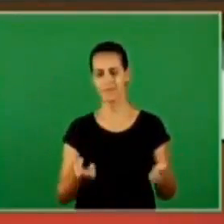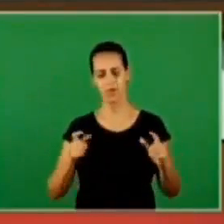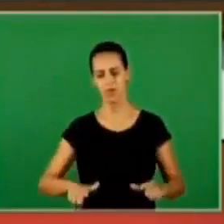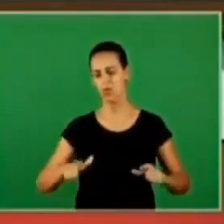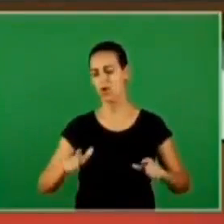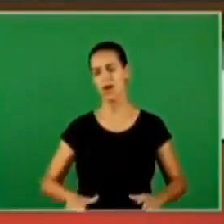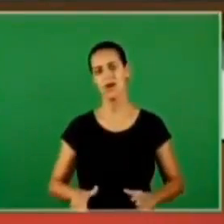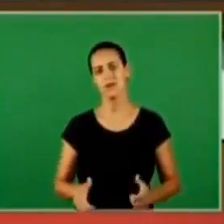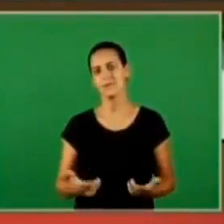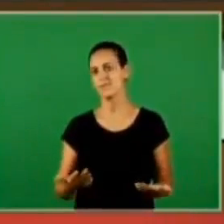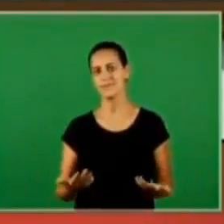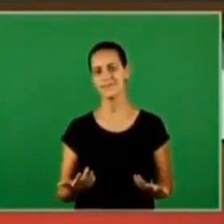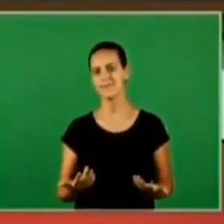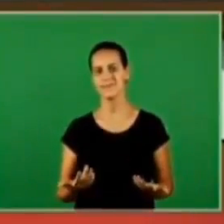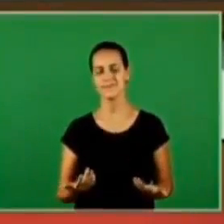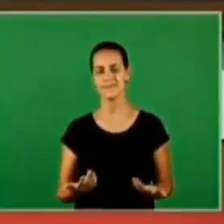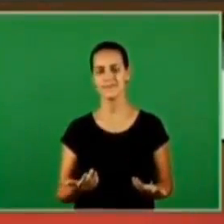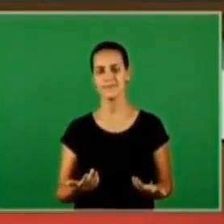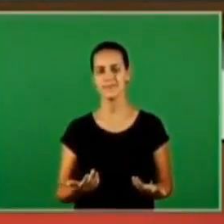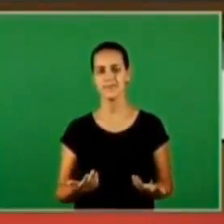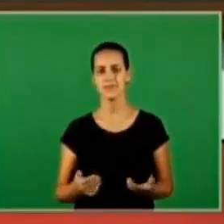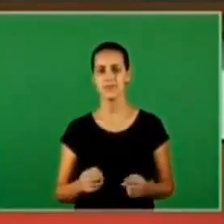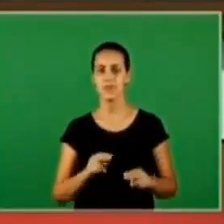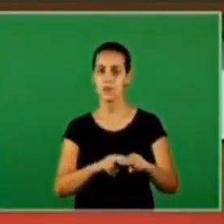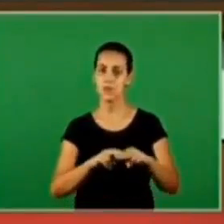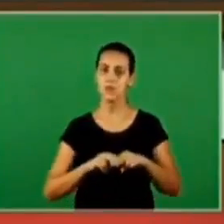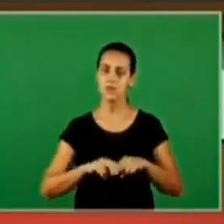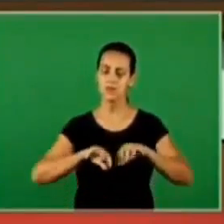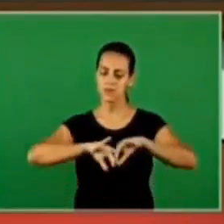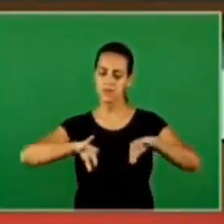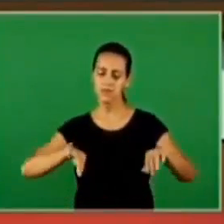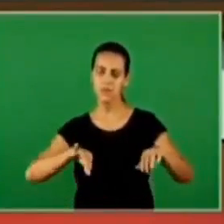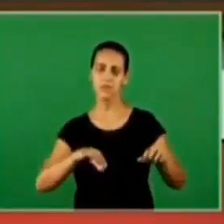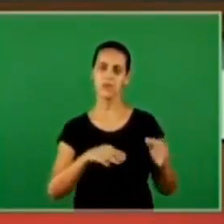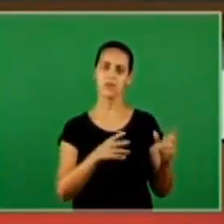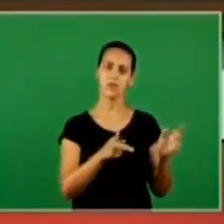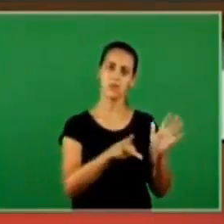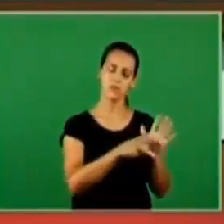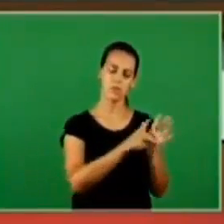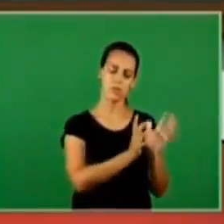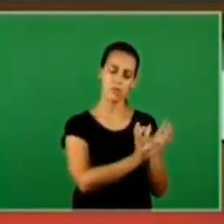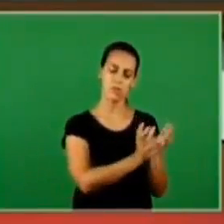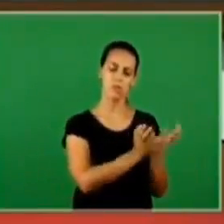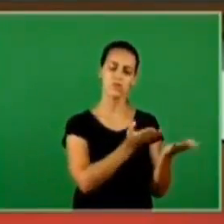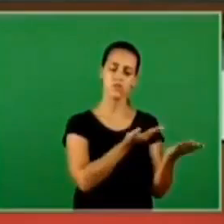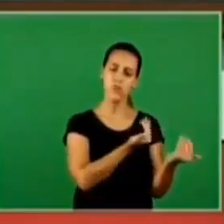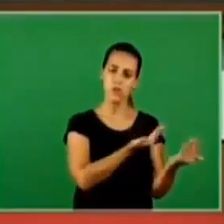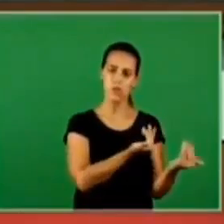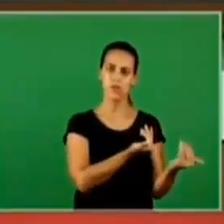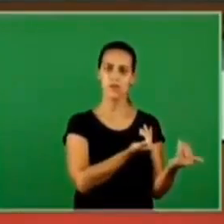large number of people as we have today. So we decided to make